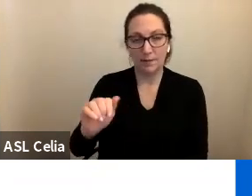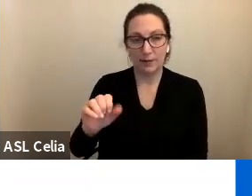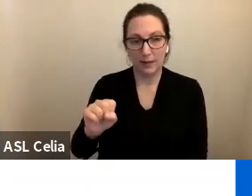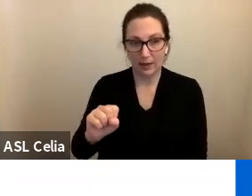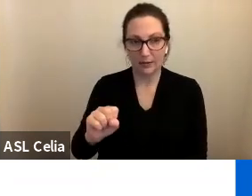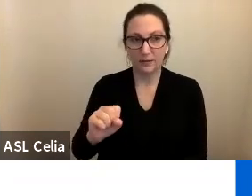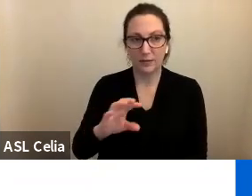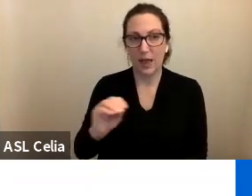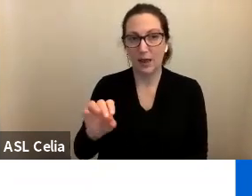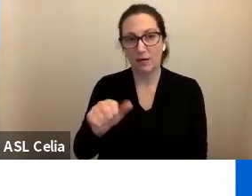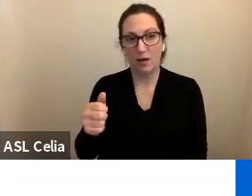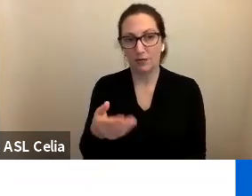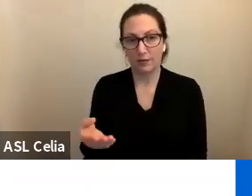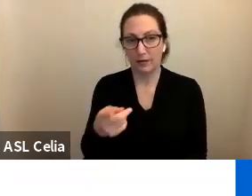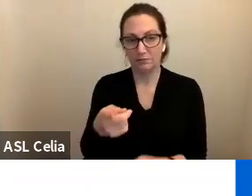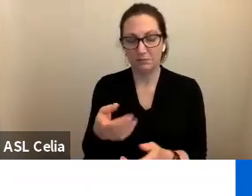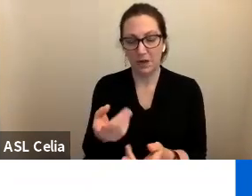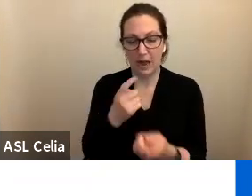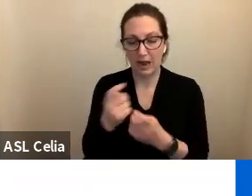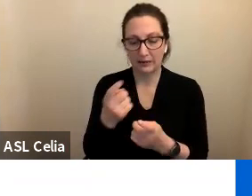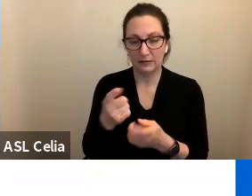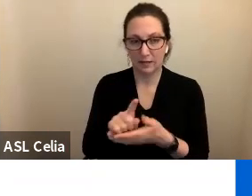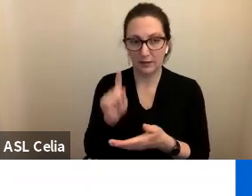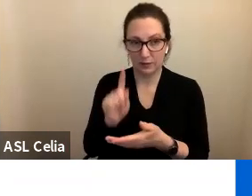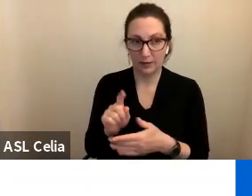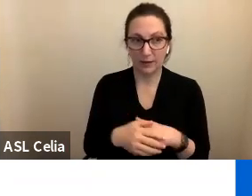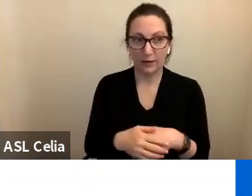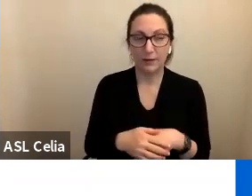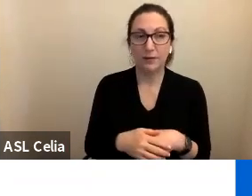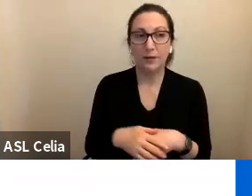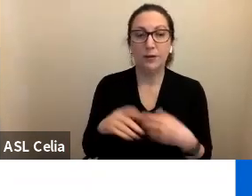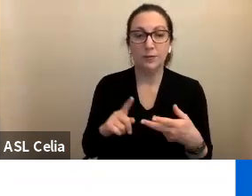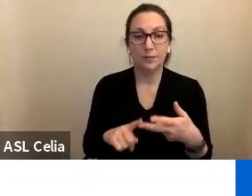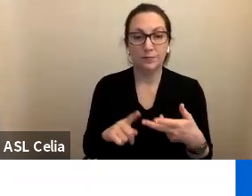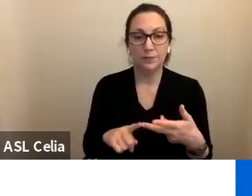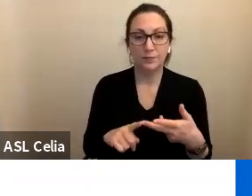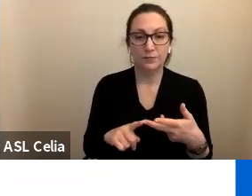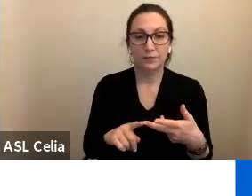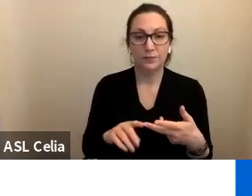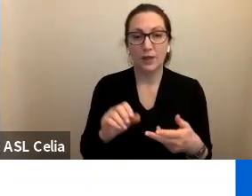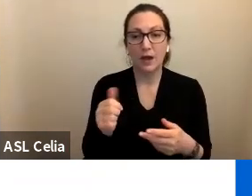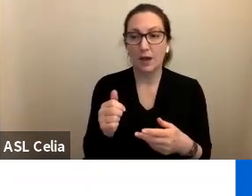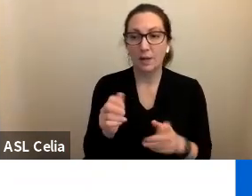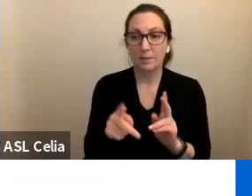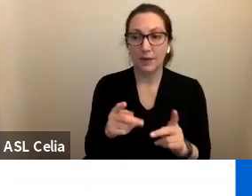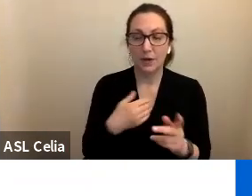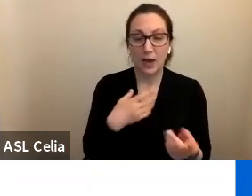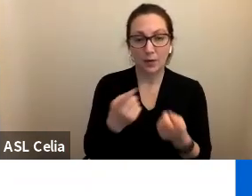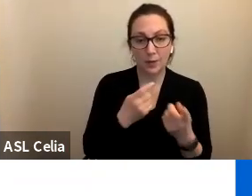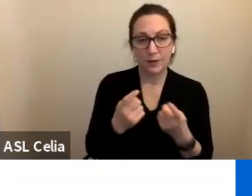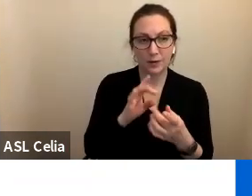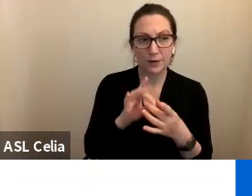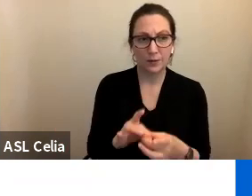that we were asked for last week. And then lastly, there were questions about whether there will be